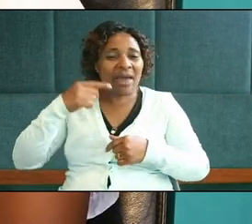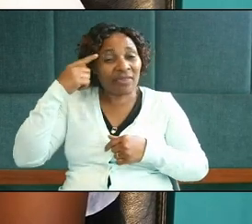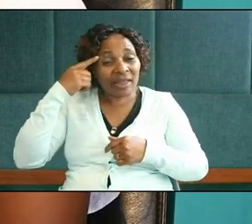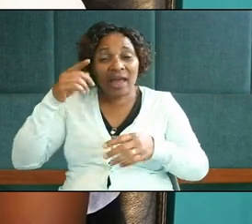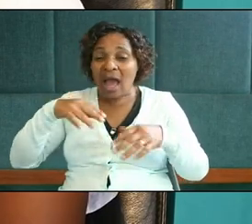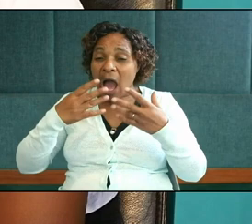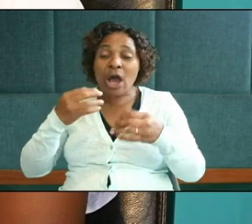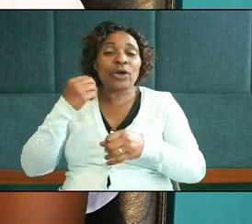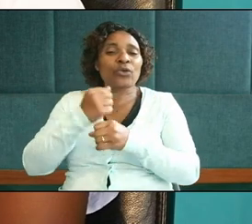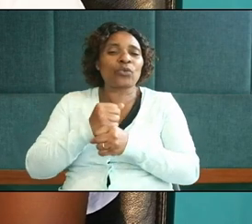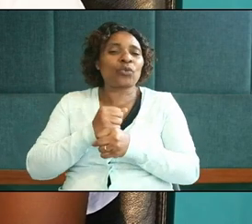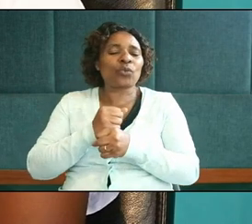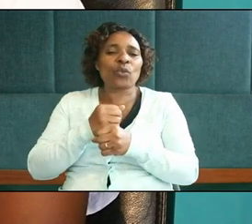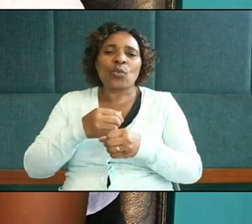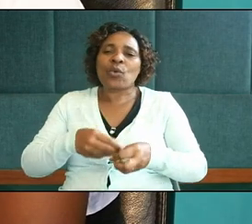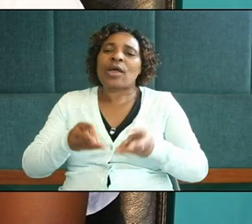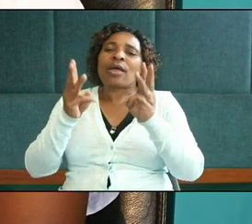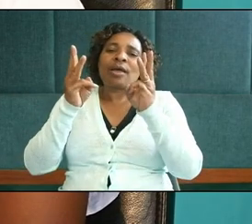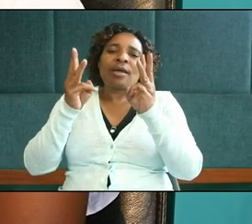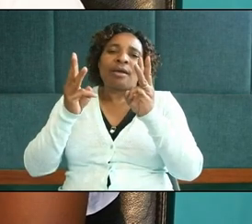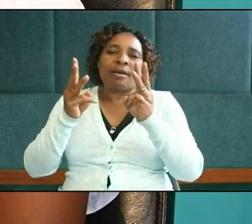do them. Mm-hmm. And